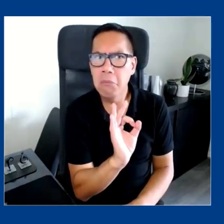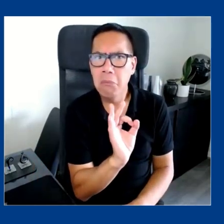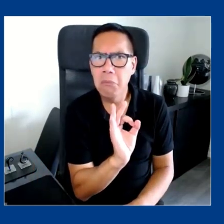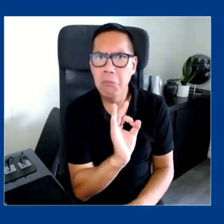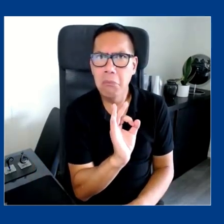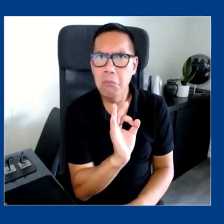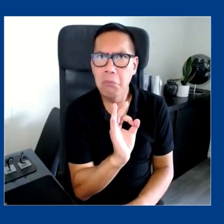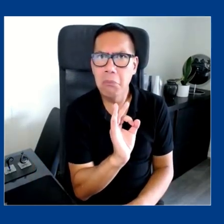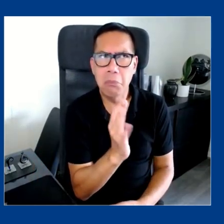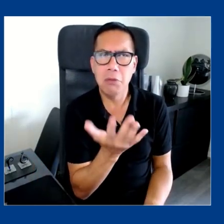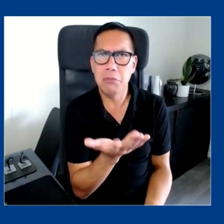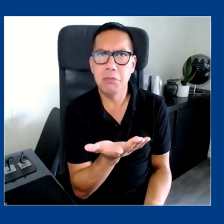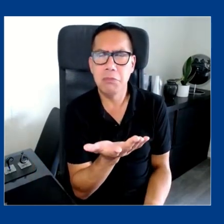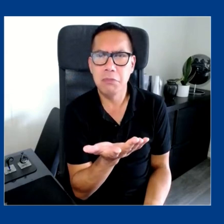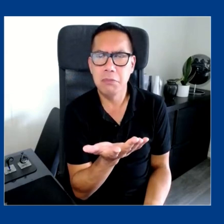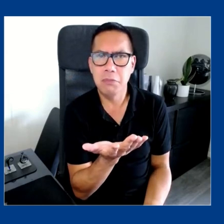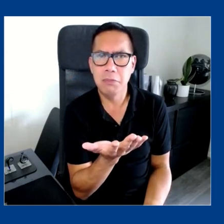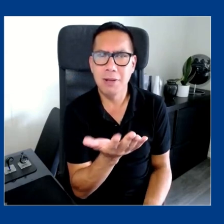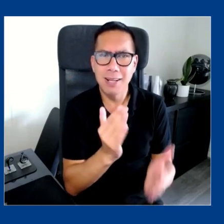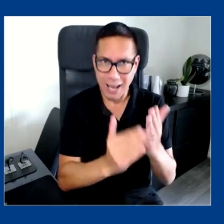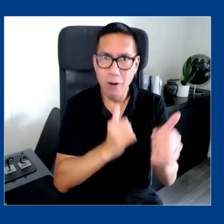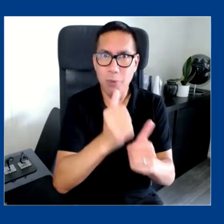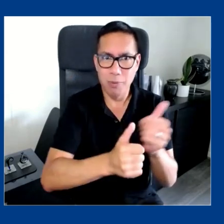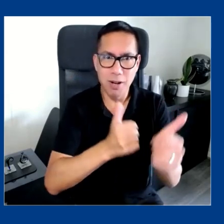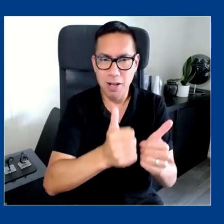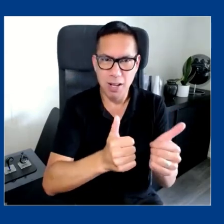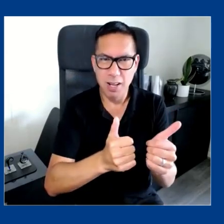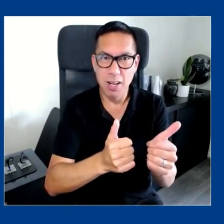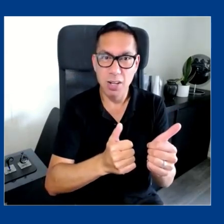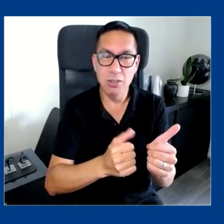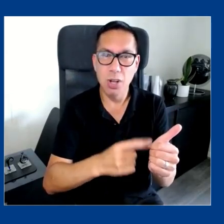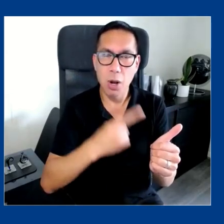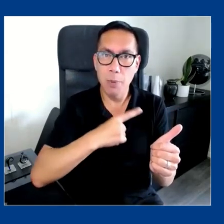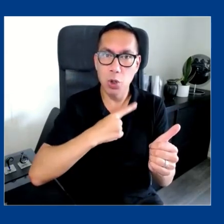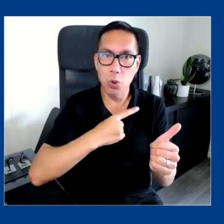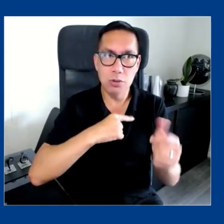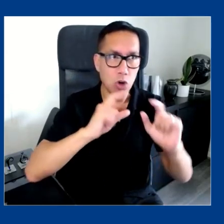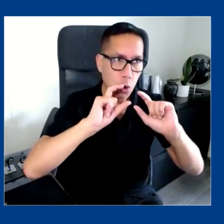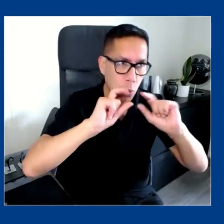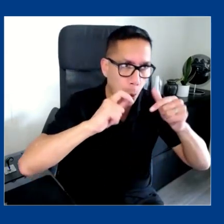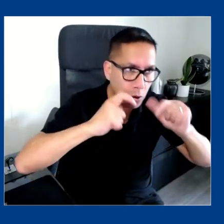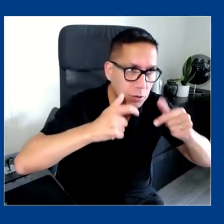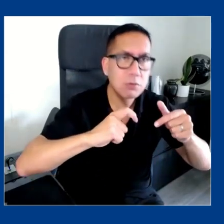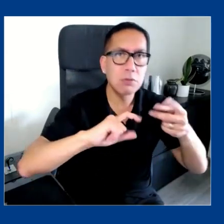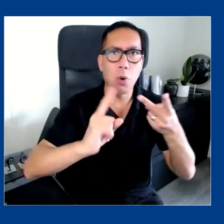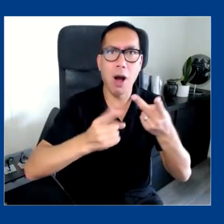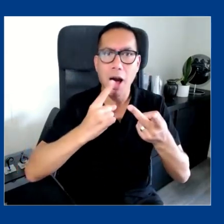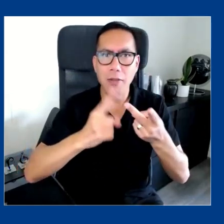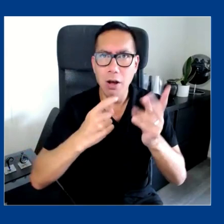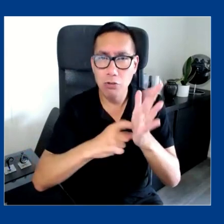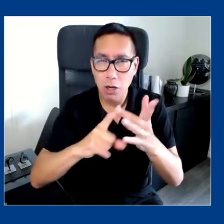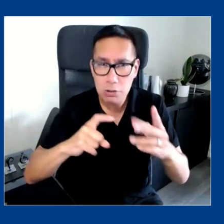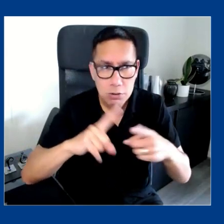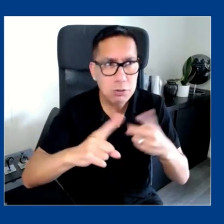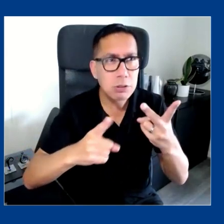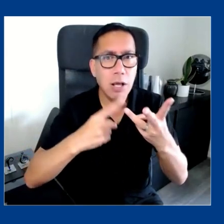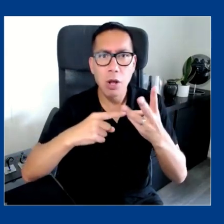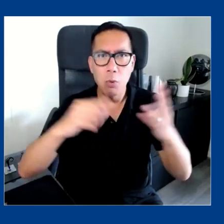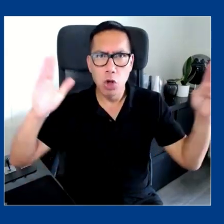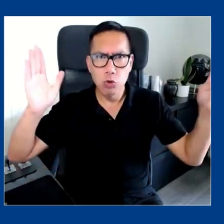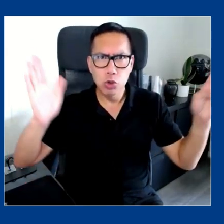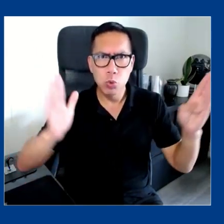So then the growing of corn and other staples reduce. So it's not